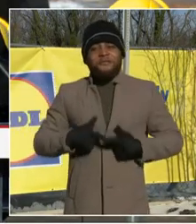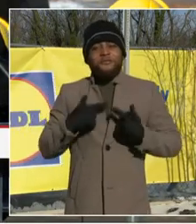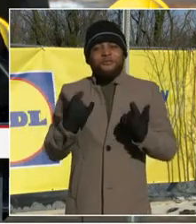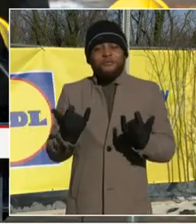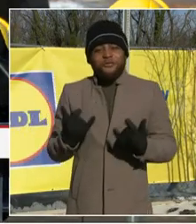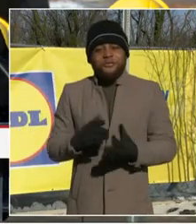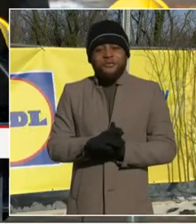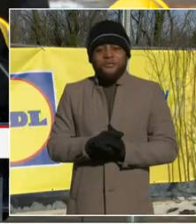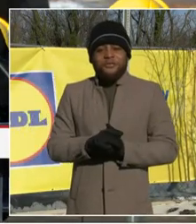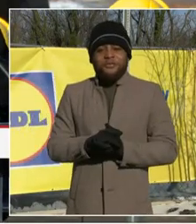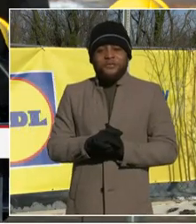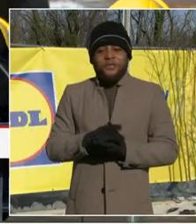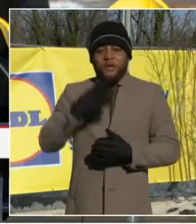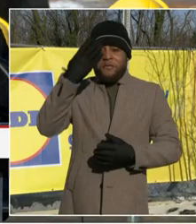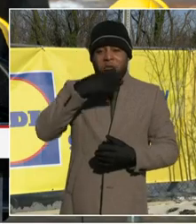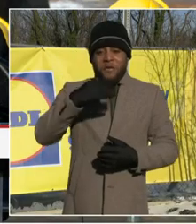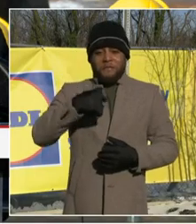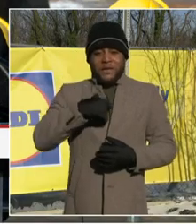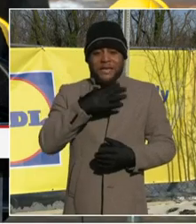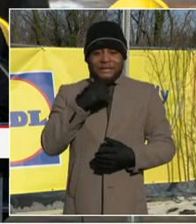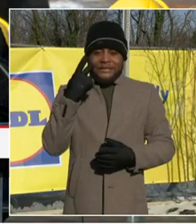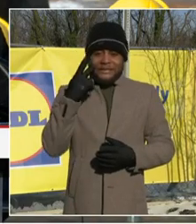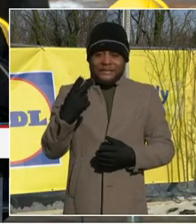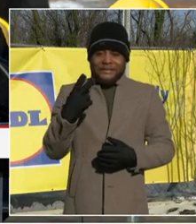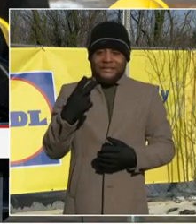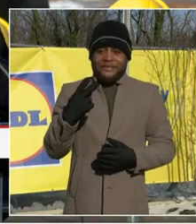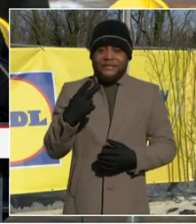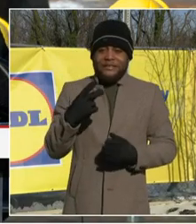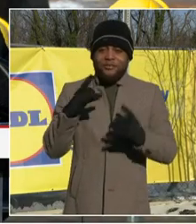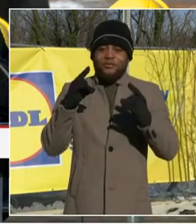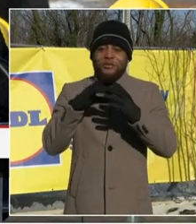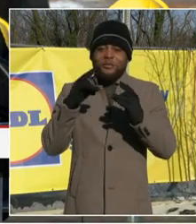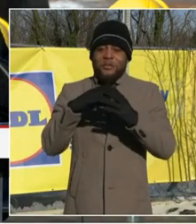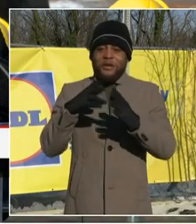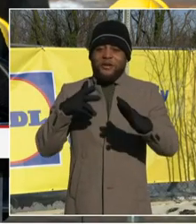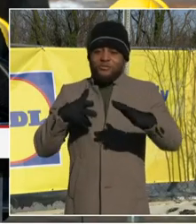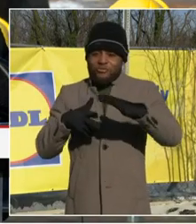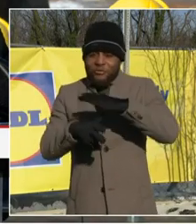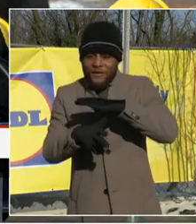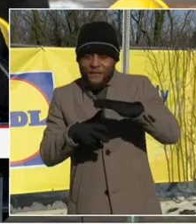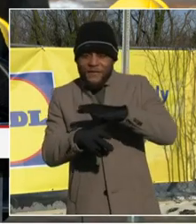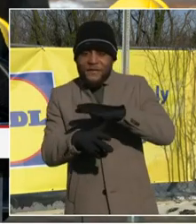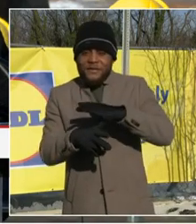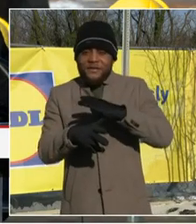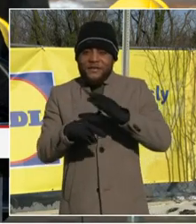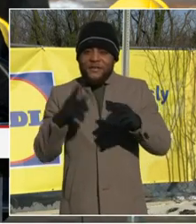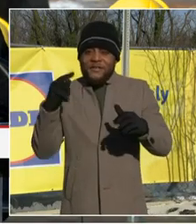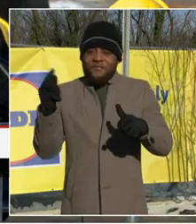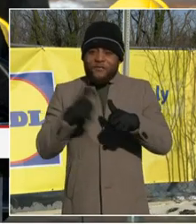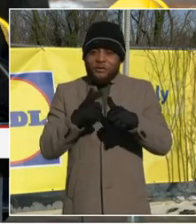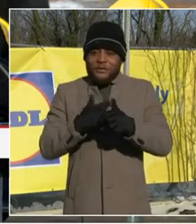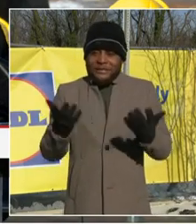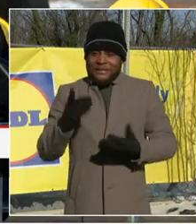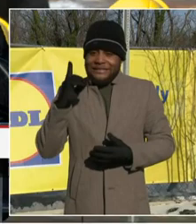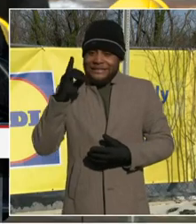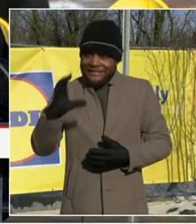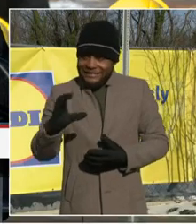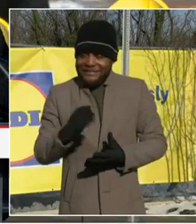I see a drive-through Starbucks, the first in D.C.